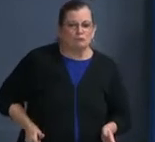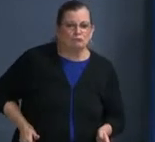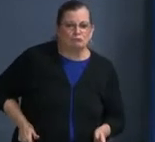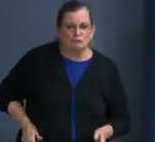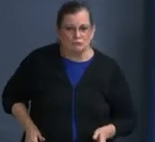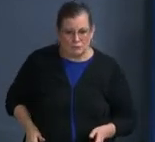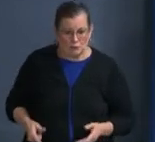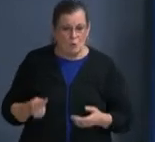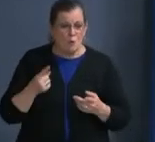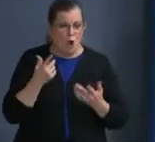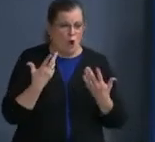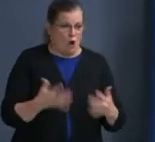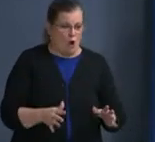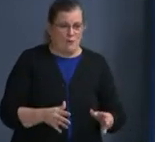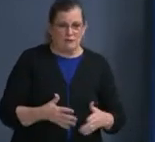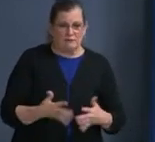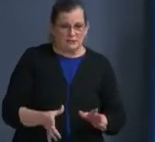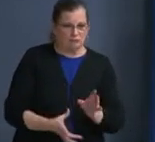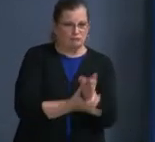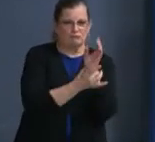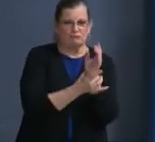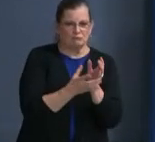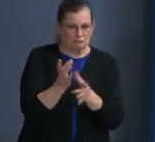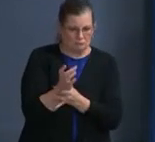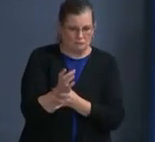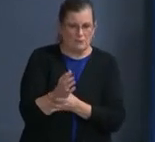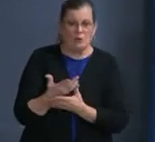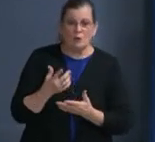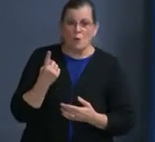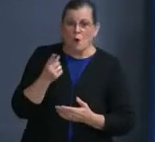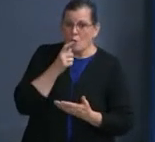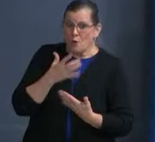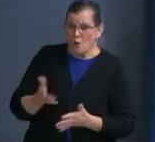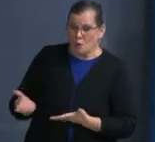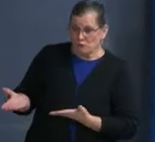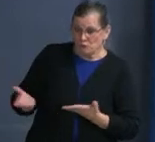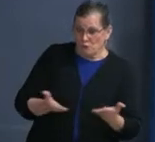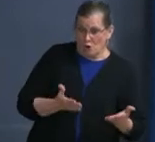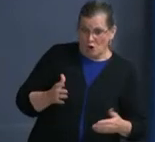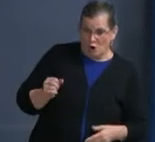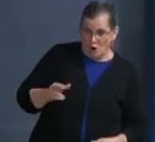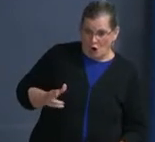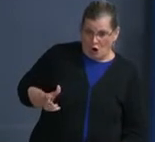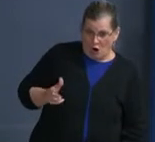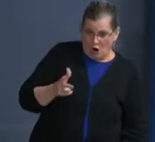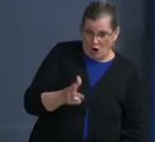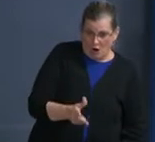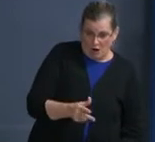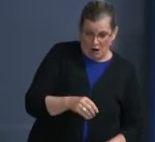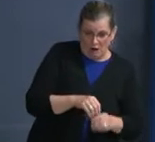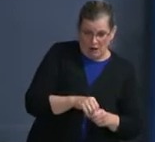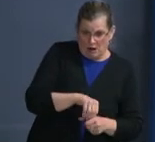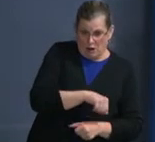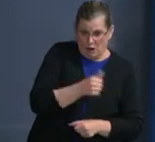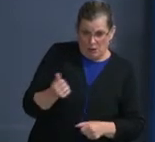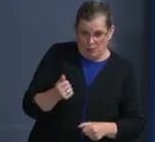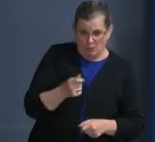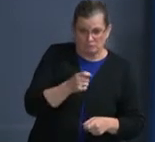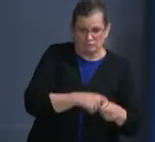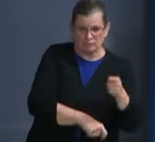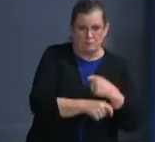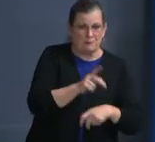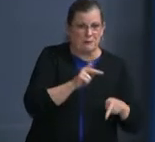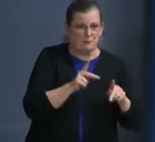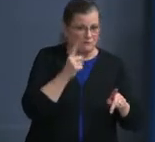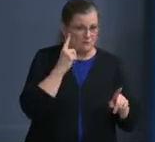arrests was a person who had brought a car in a vehicle, and another arrest was a person who was arrested for